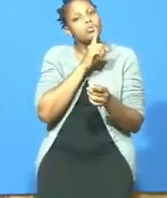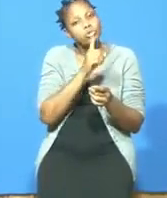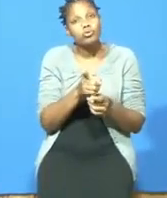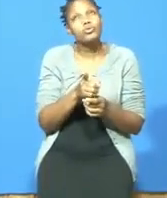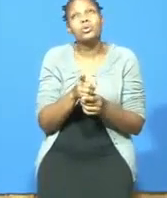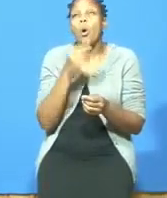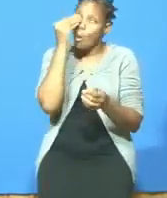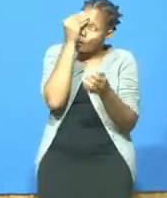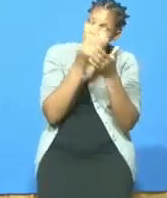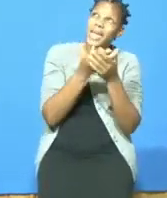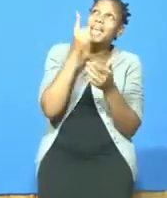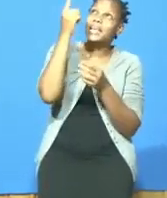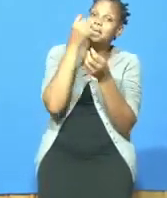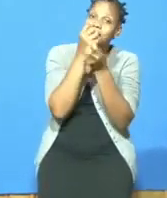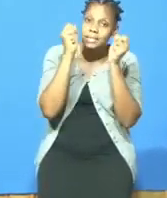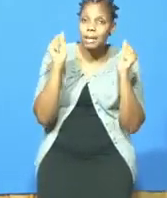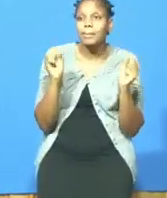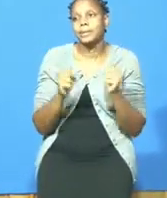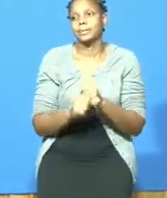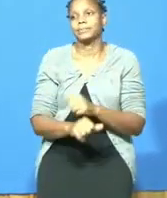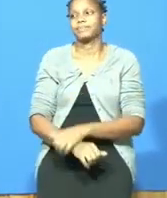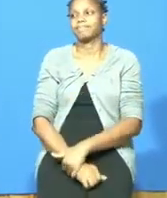his Sabbath.